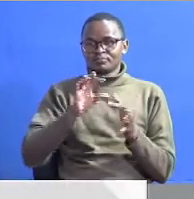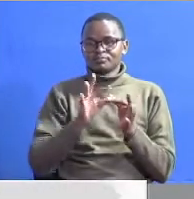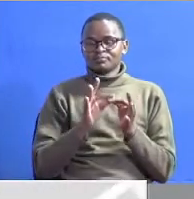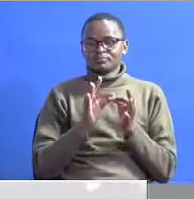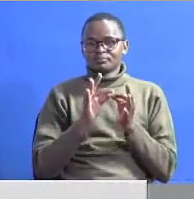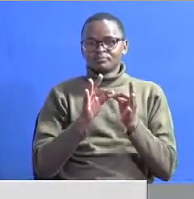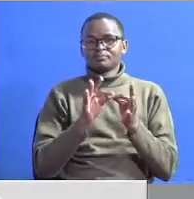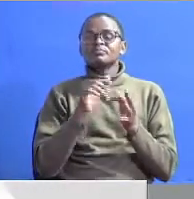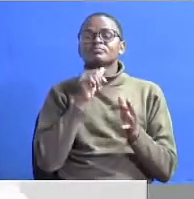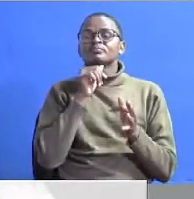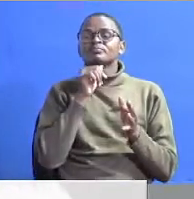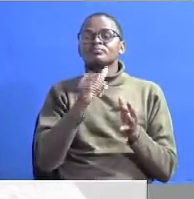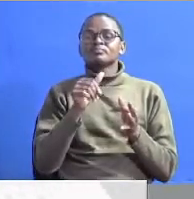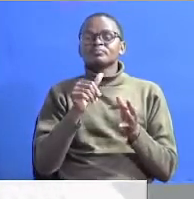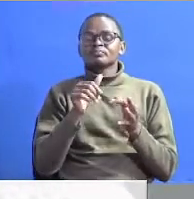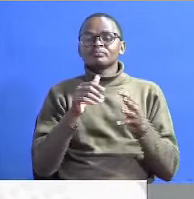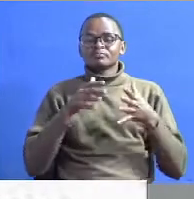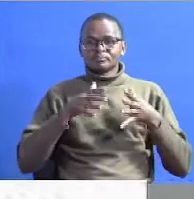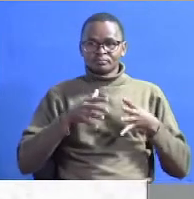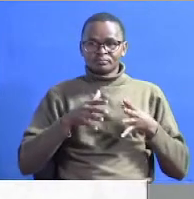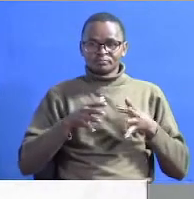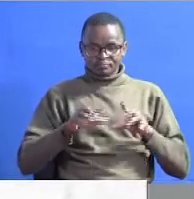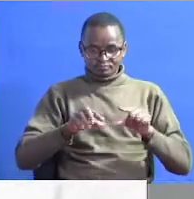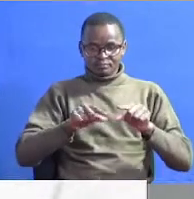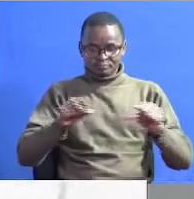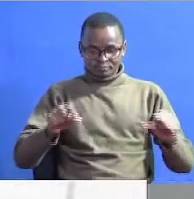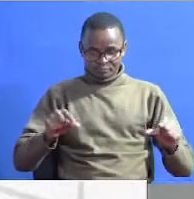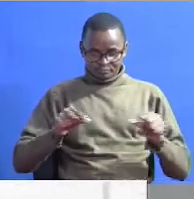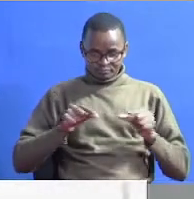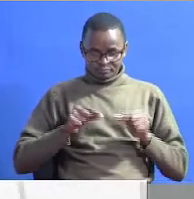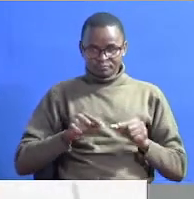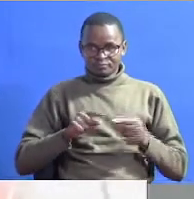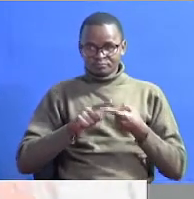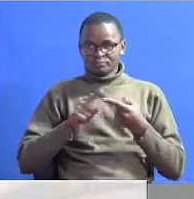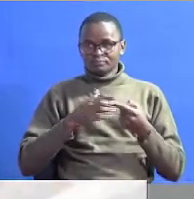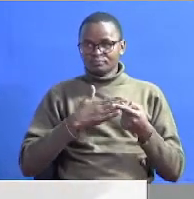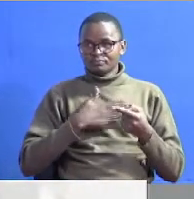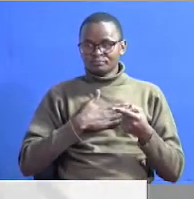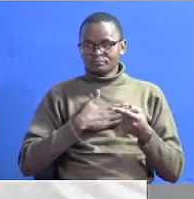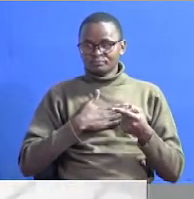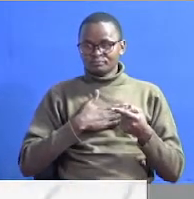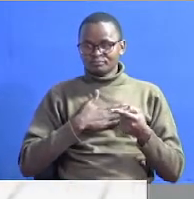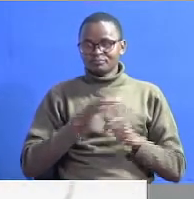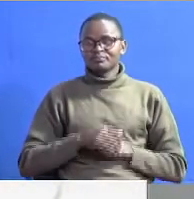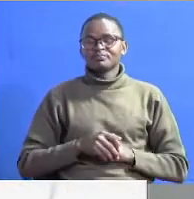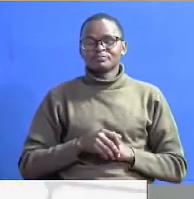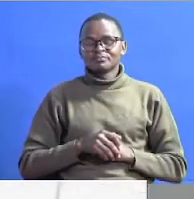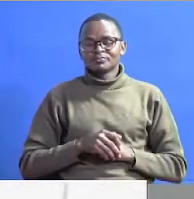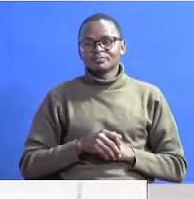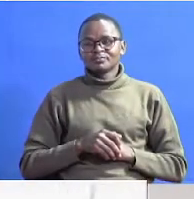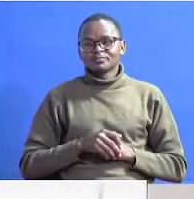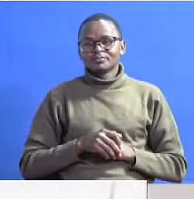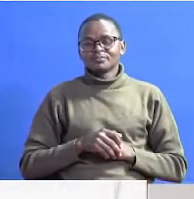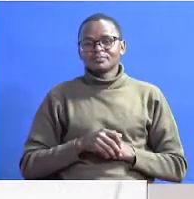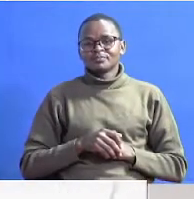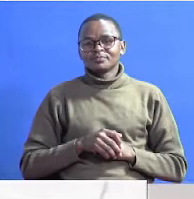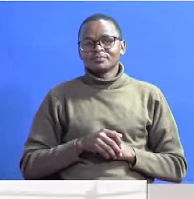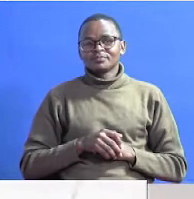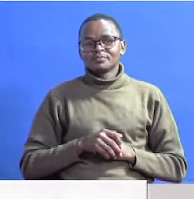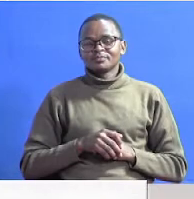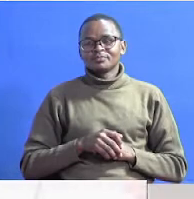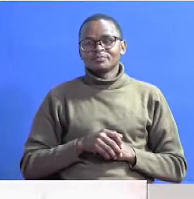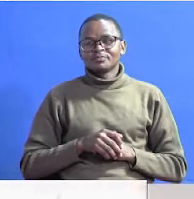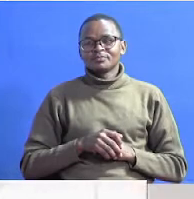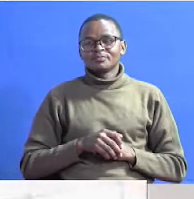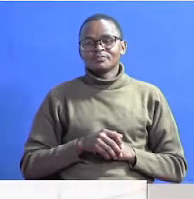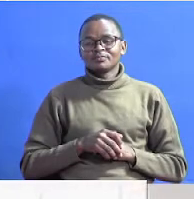leaders, not in the wananchi at the ground. That is my point. All right, impressive.